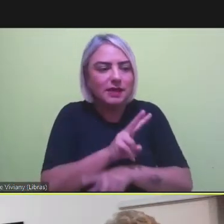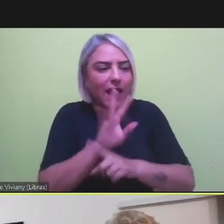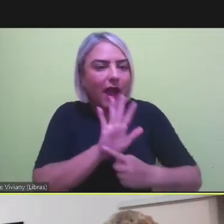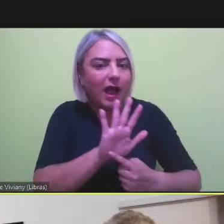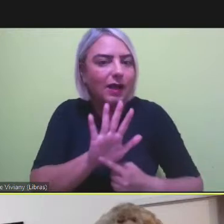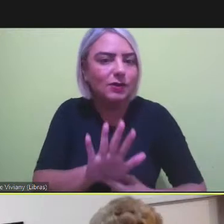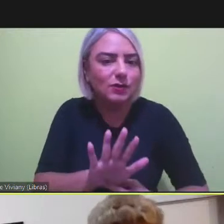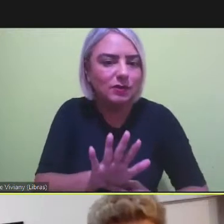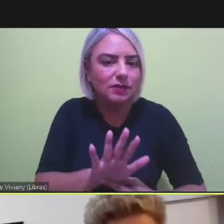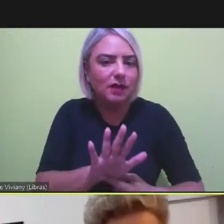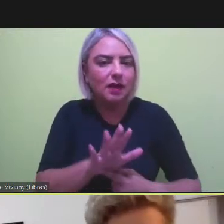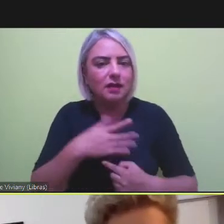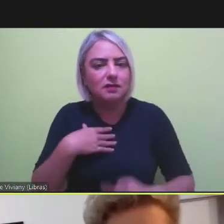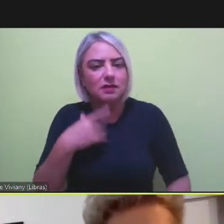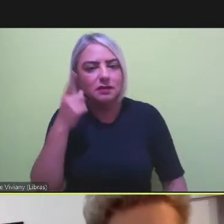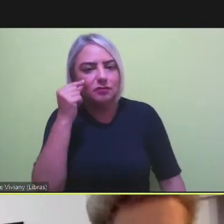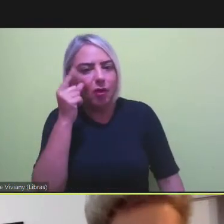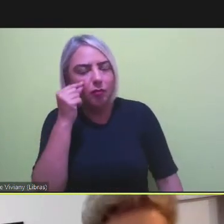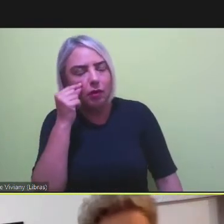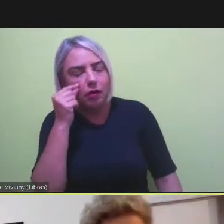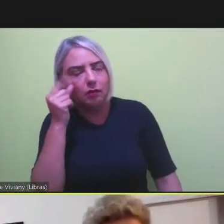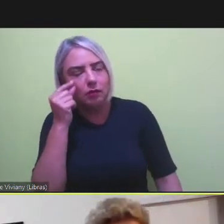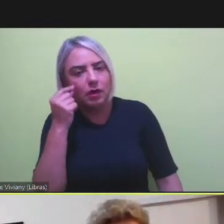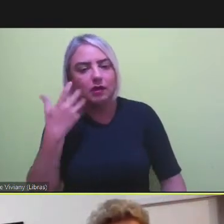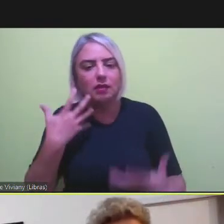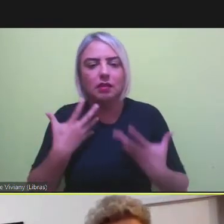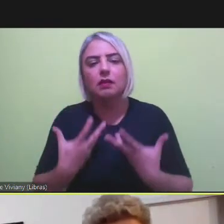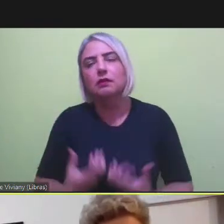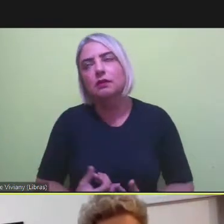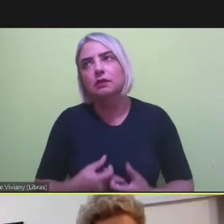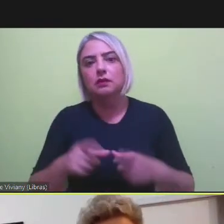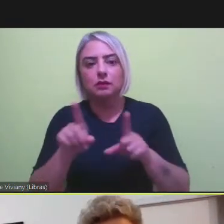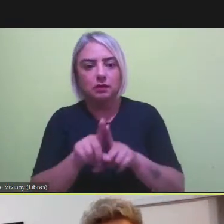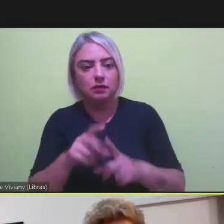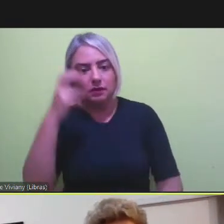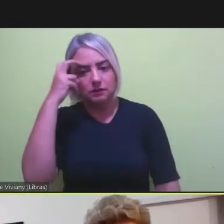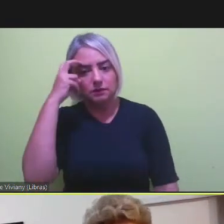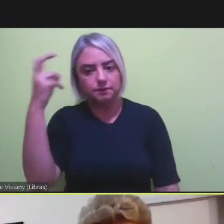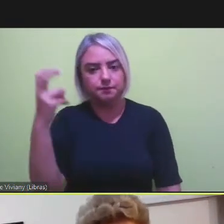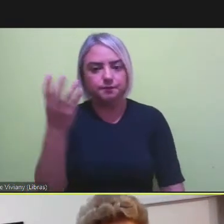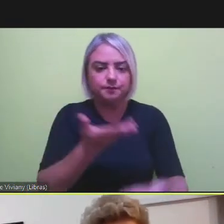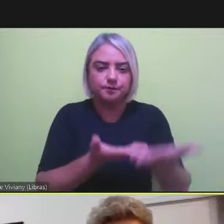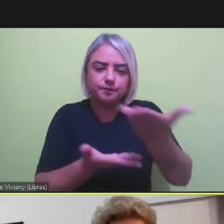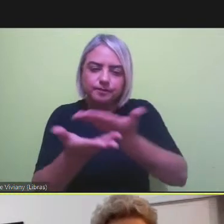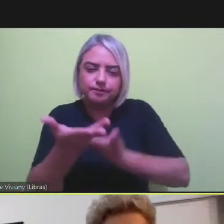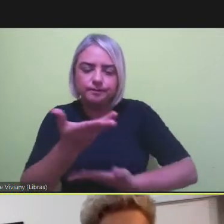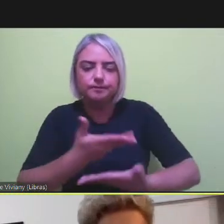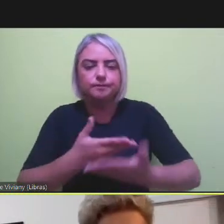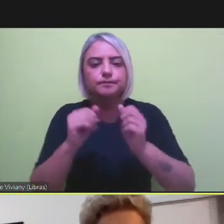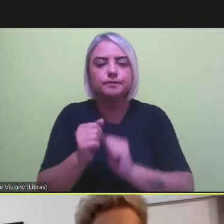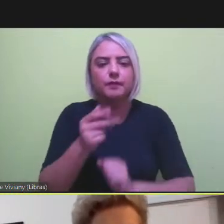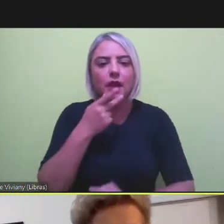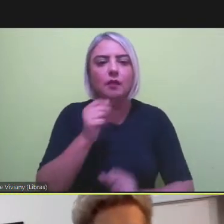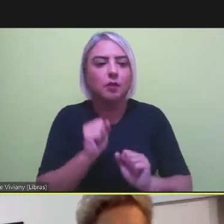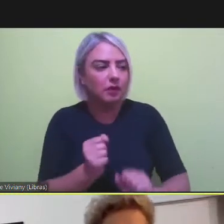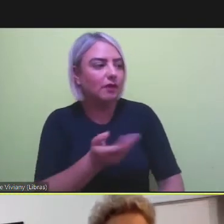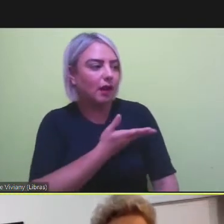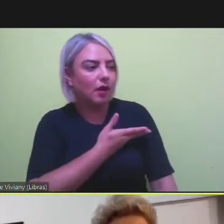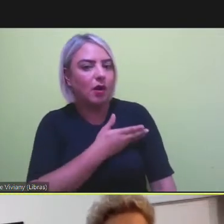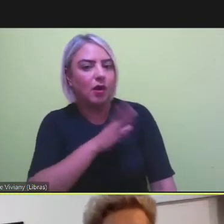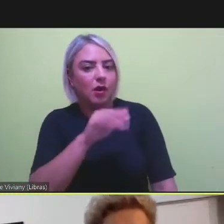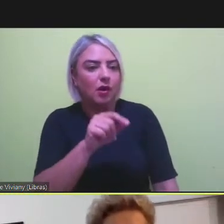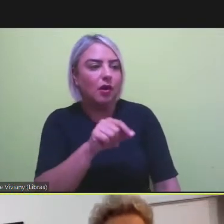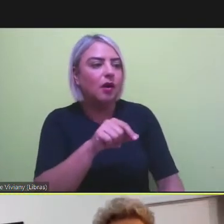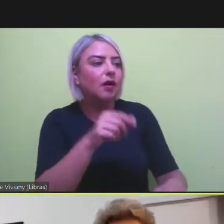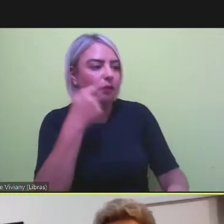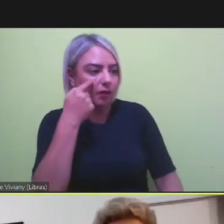just supervising. Because sometimes we don't pay attention to something, and to have the culture of integration and to